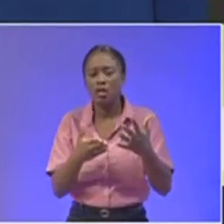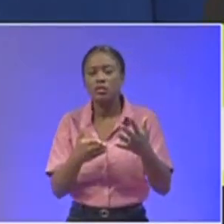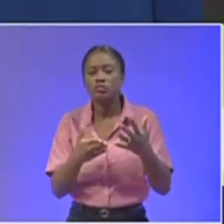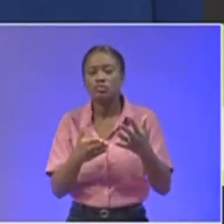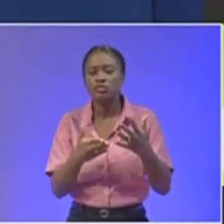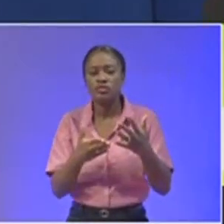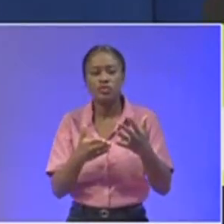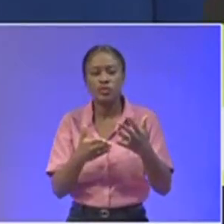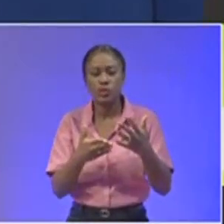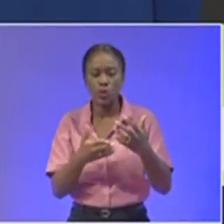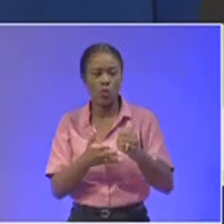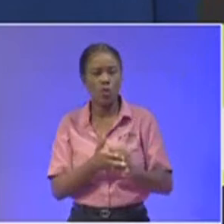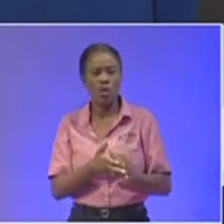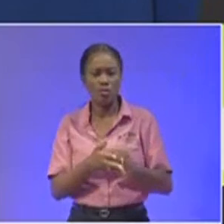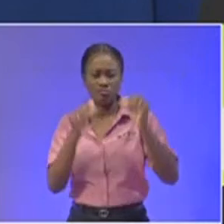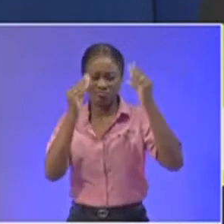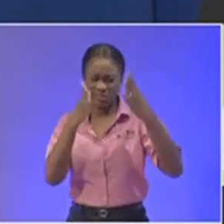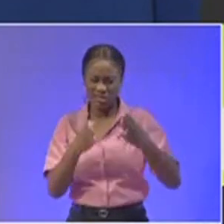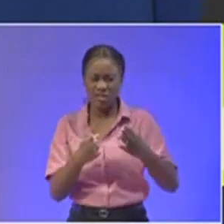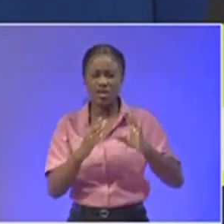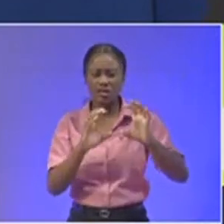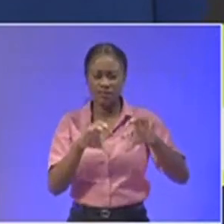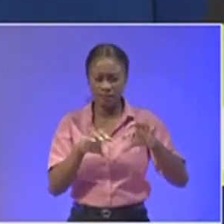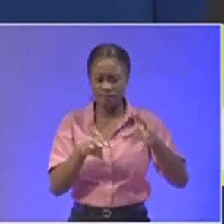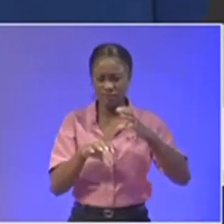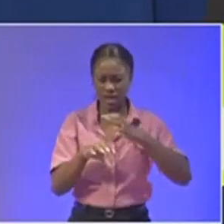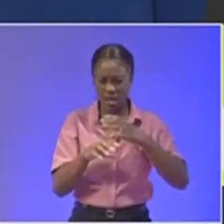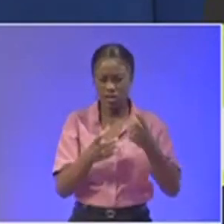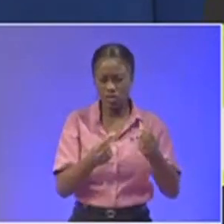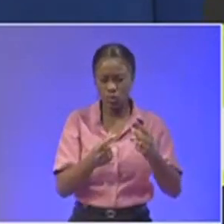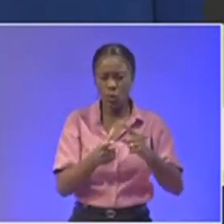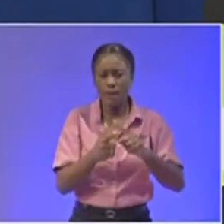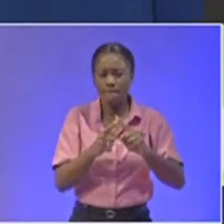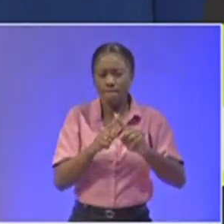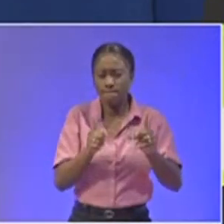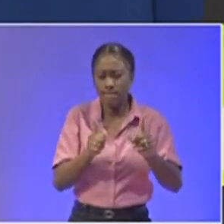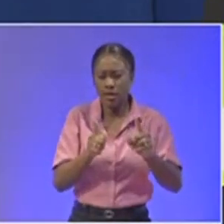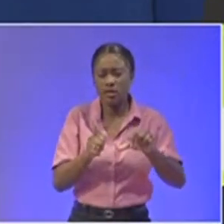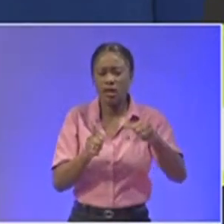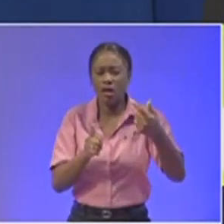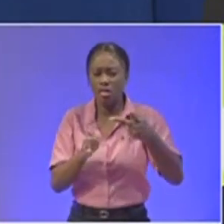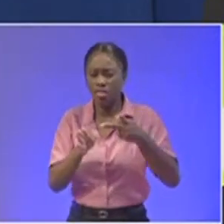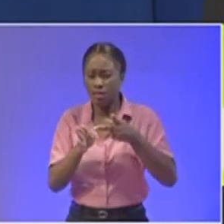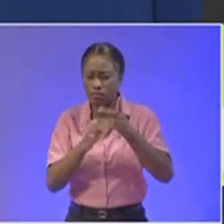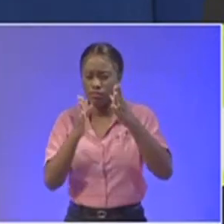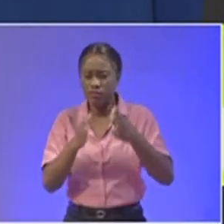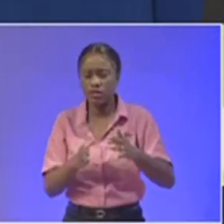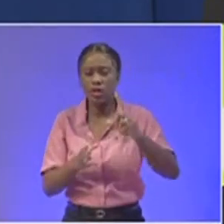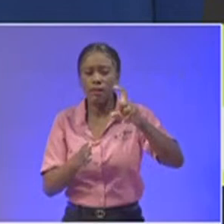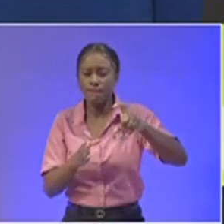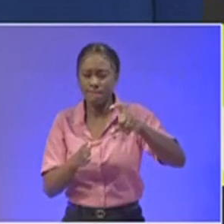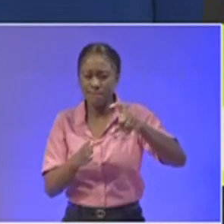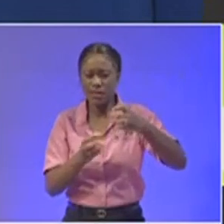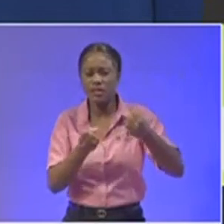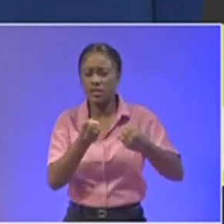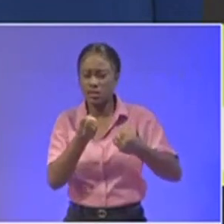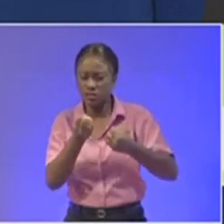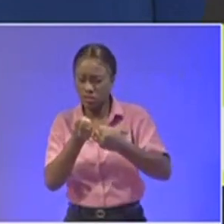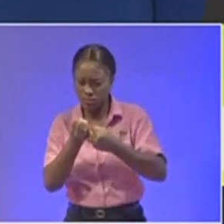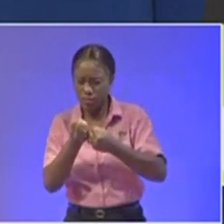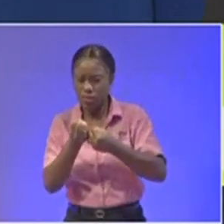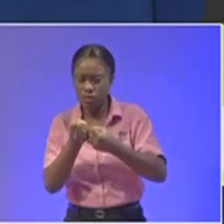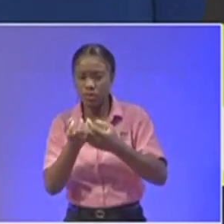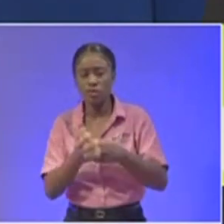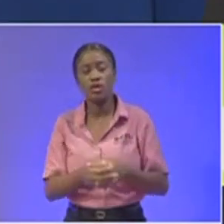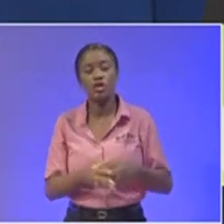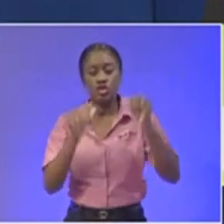is beyond the kind of initiative that the teacher may be able to take with their training. So it is important that the teachers also see that